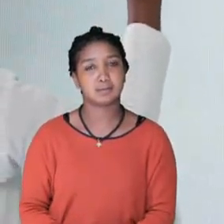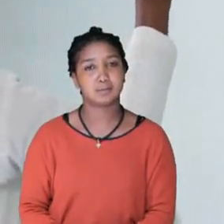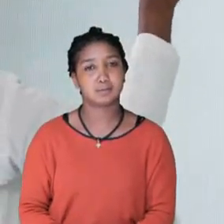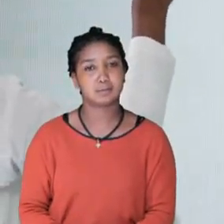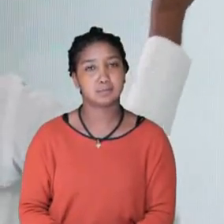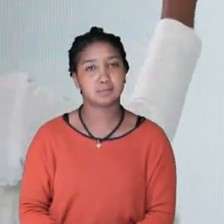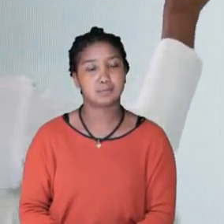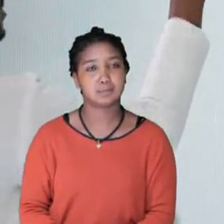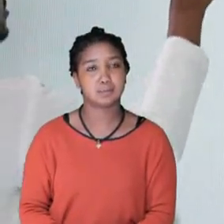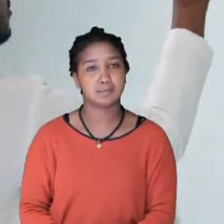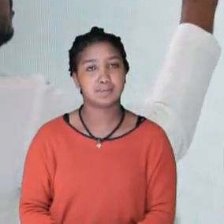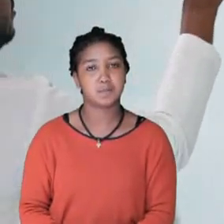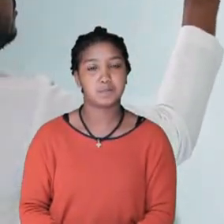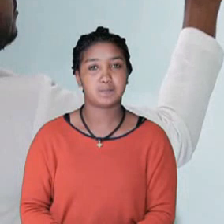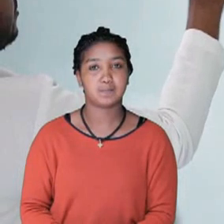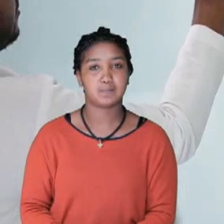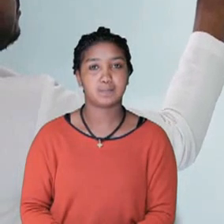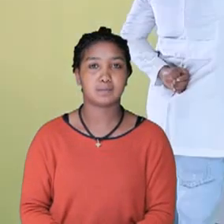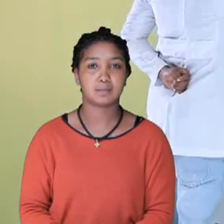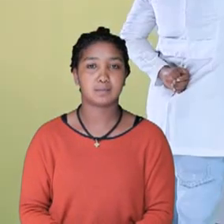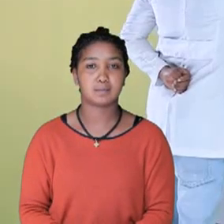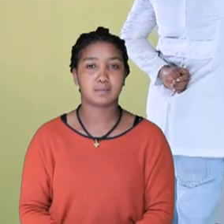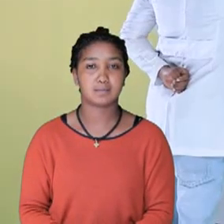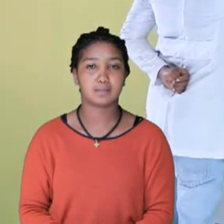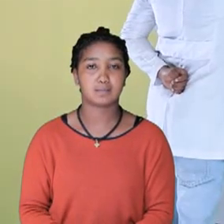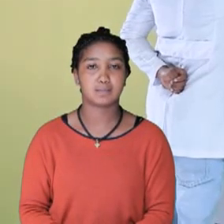What is heat?